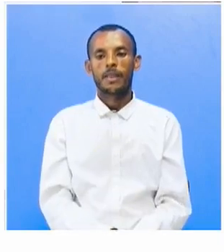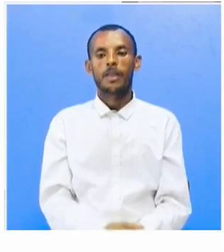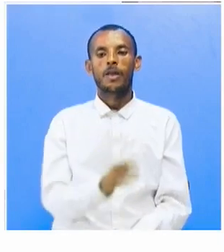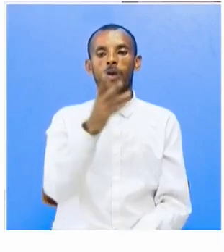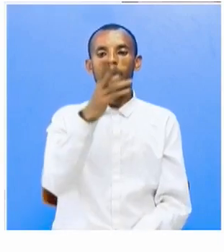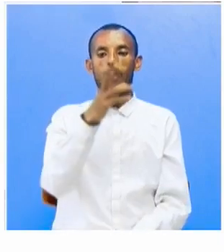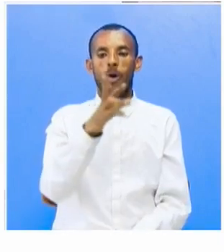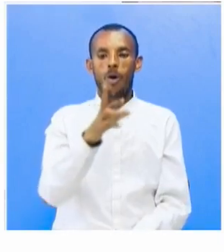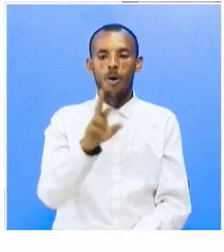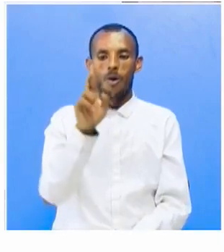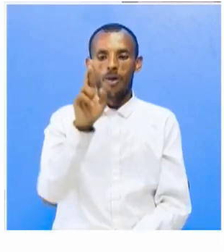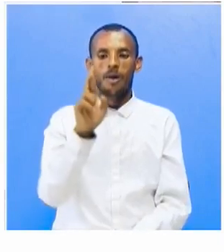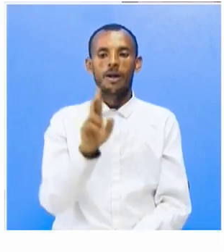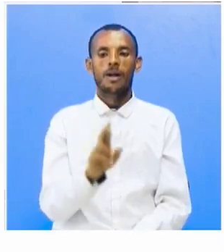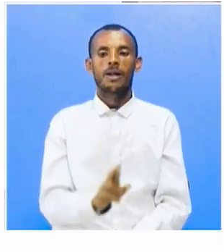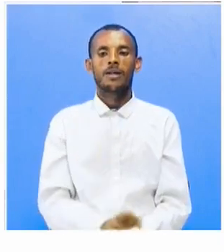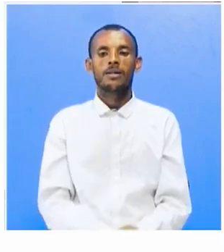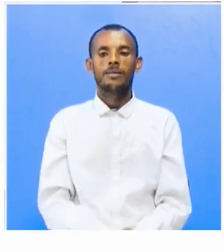or